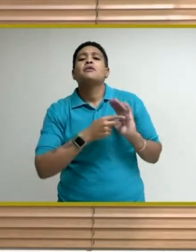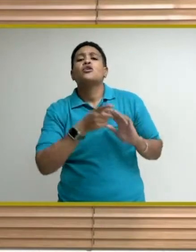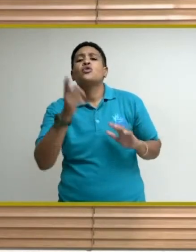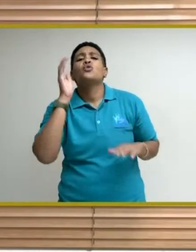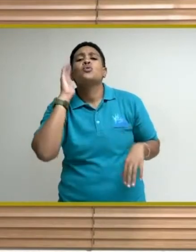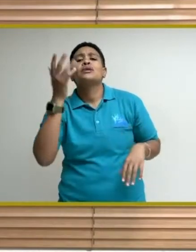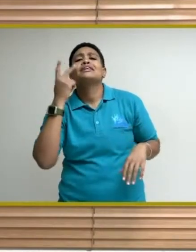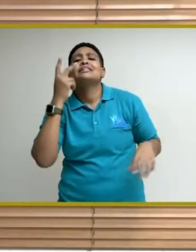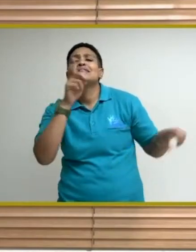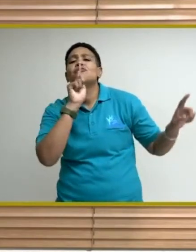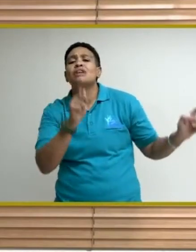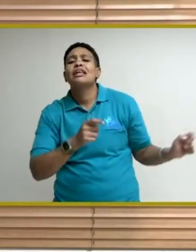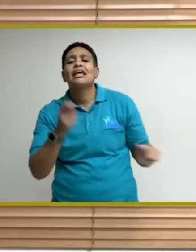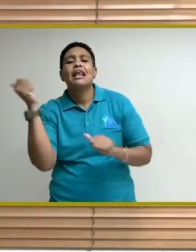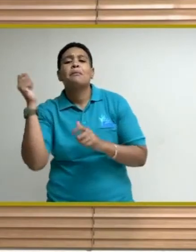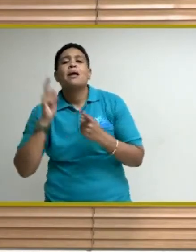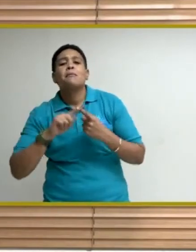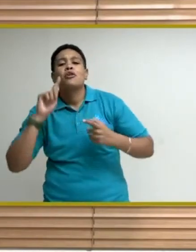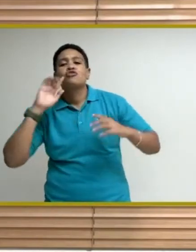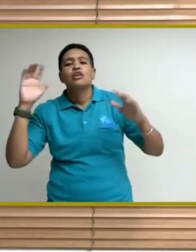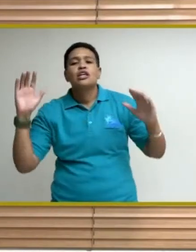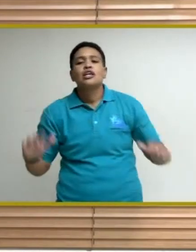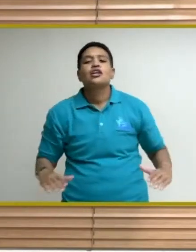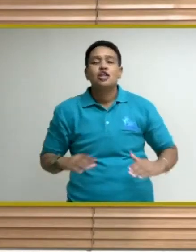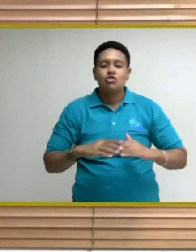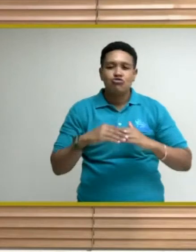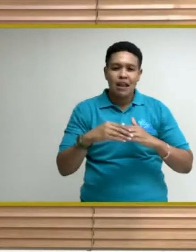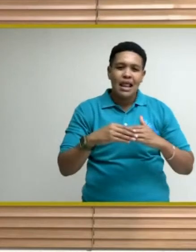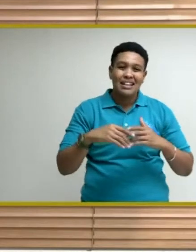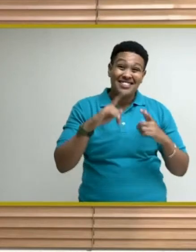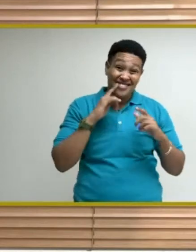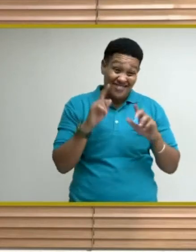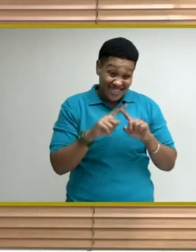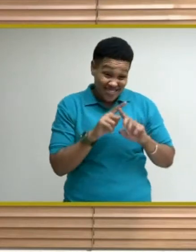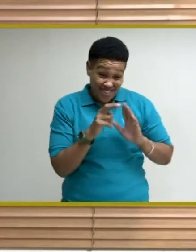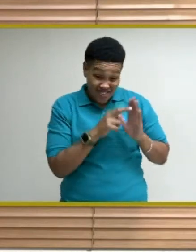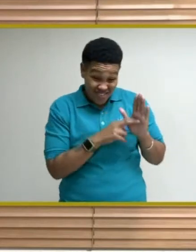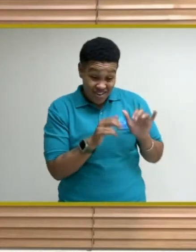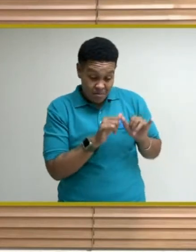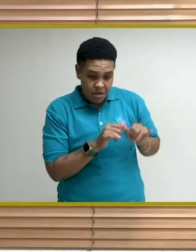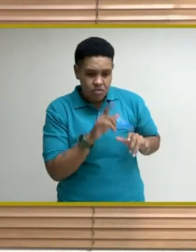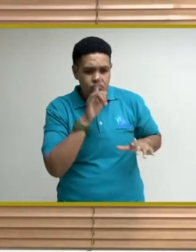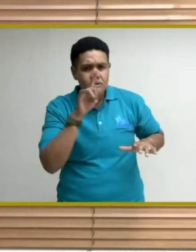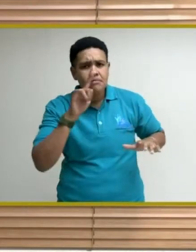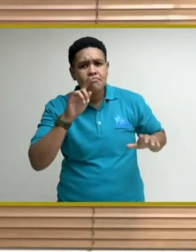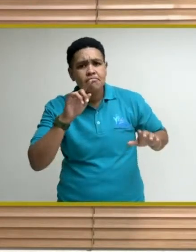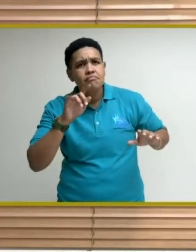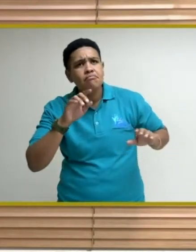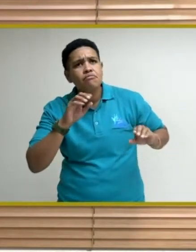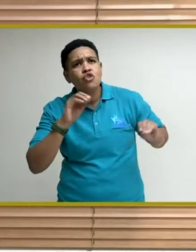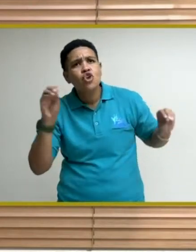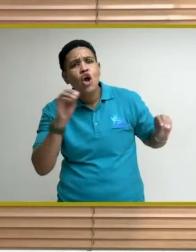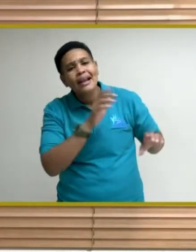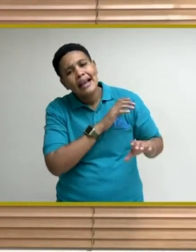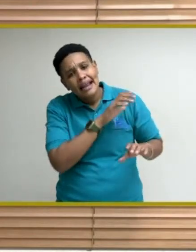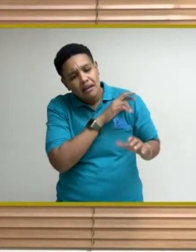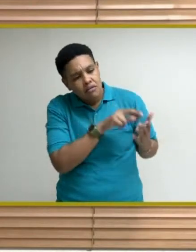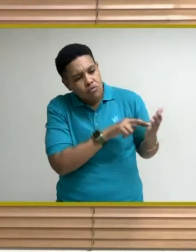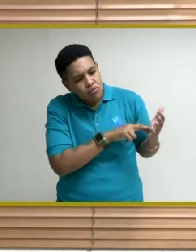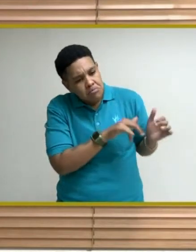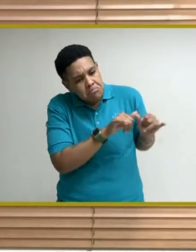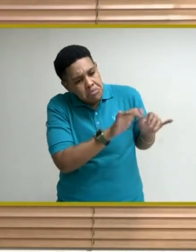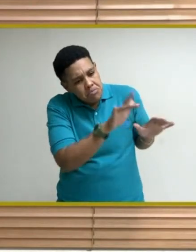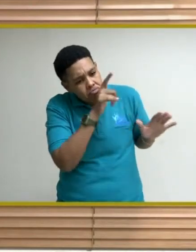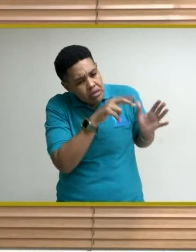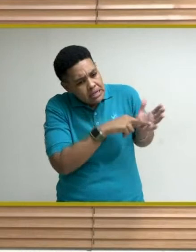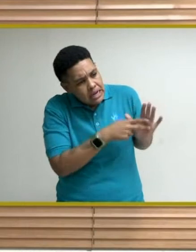the elimination and the relaxation of the measures that are intended, the non-clinical measures. So yes, I would